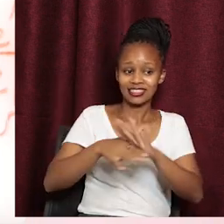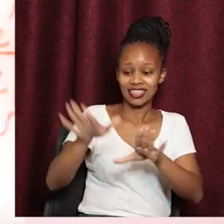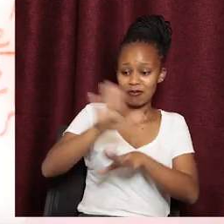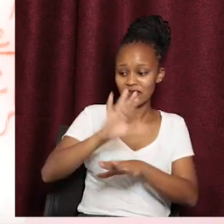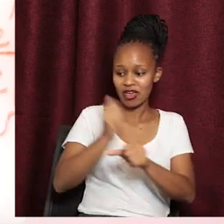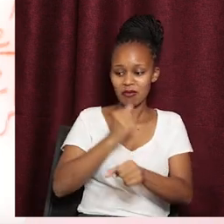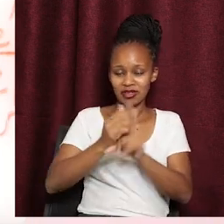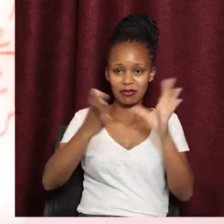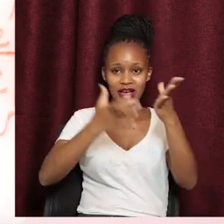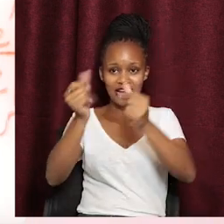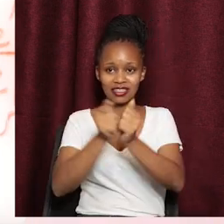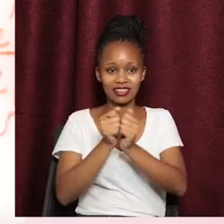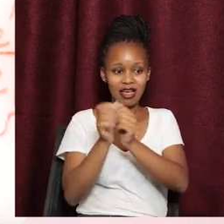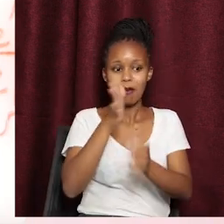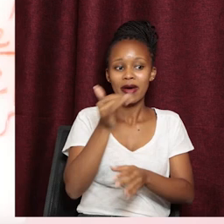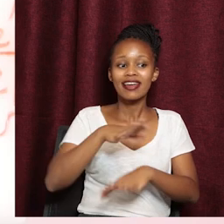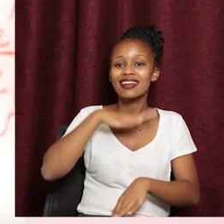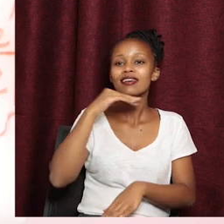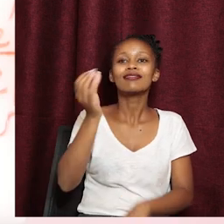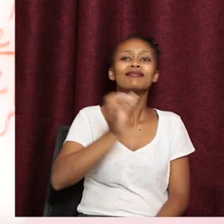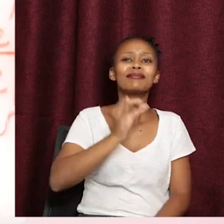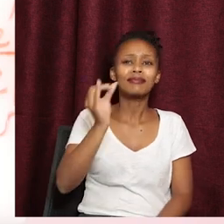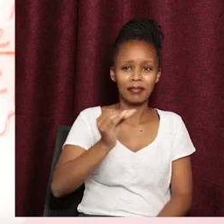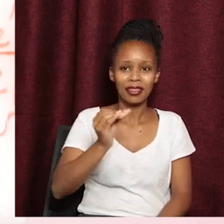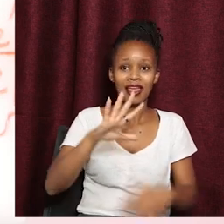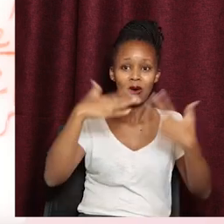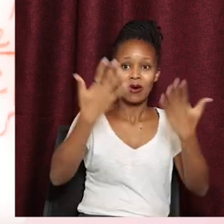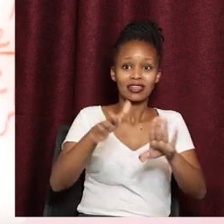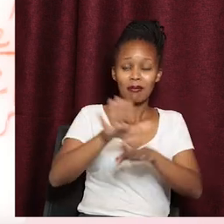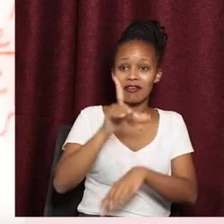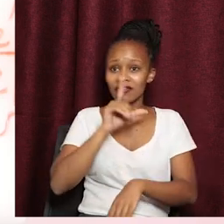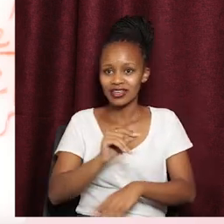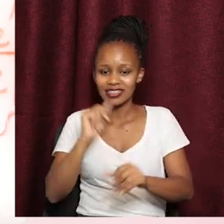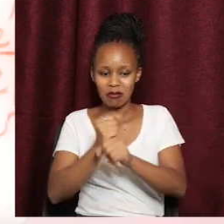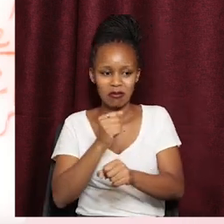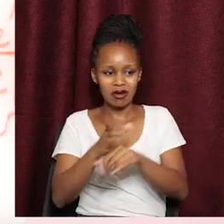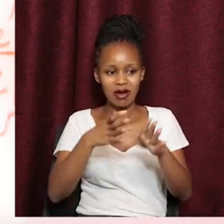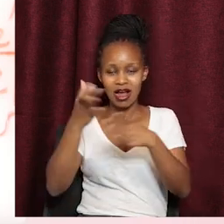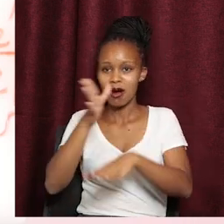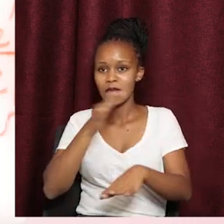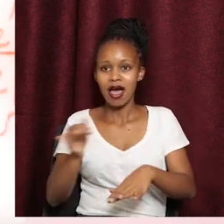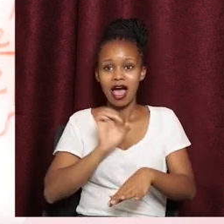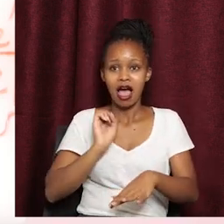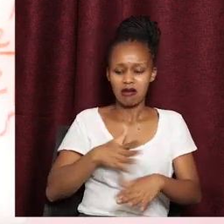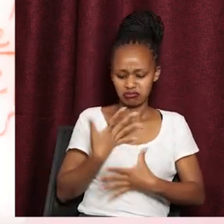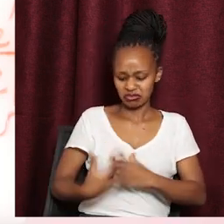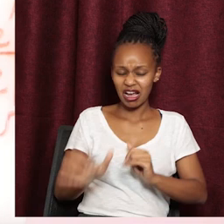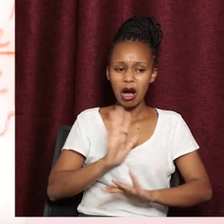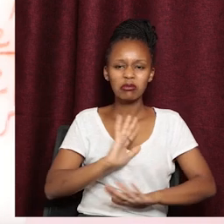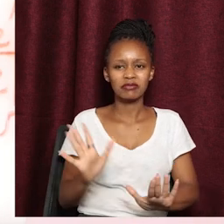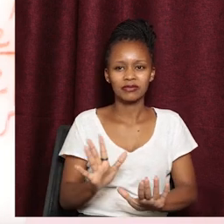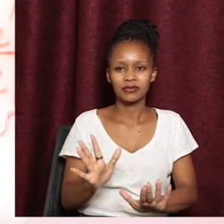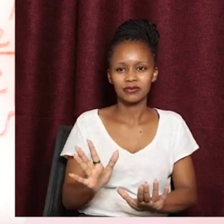by death. What is above will not be taken away by our frustrations. What